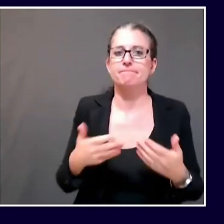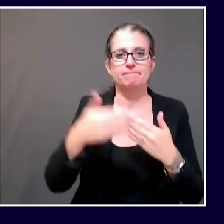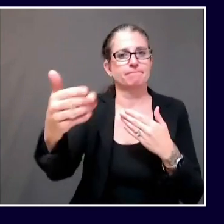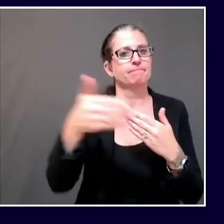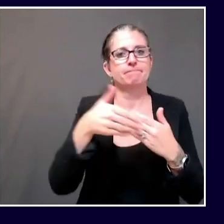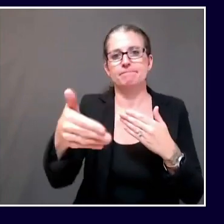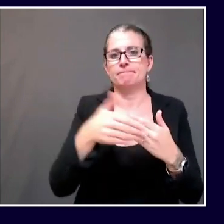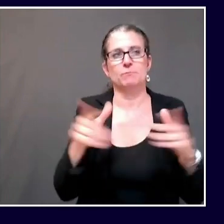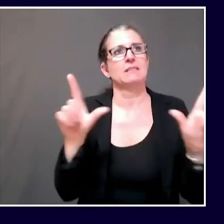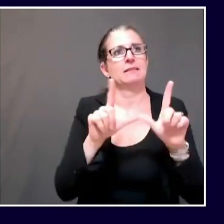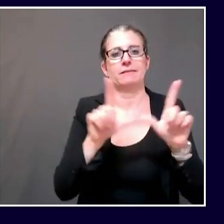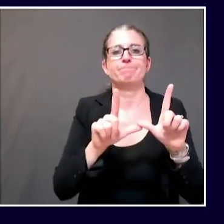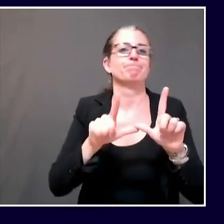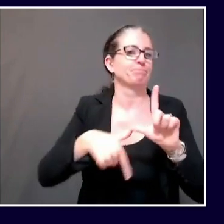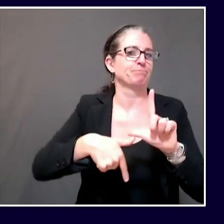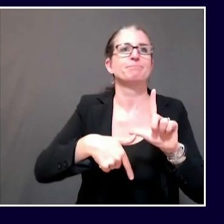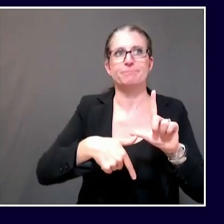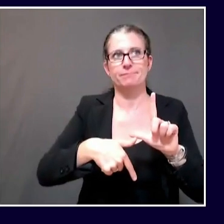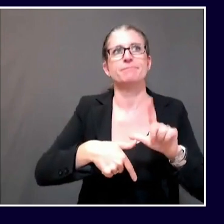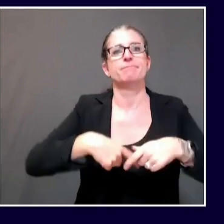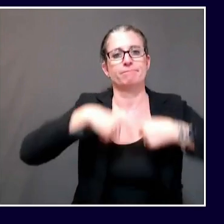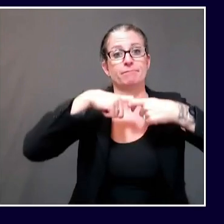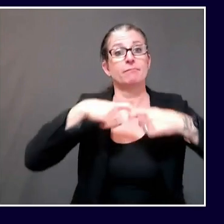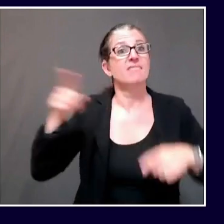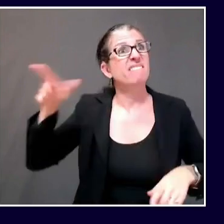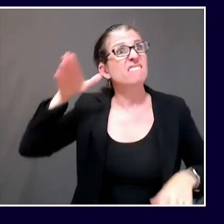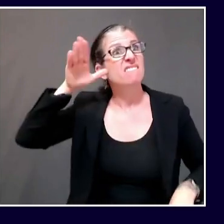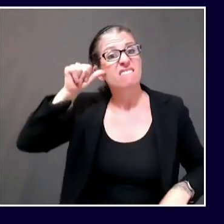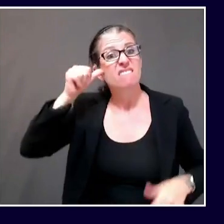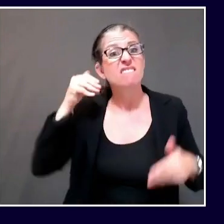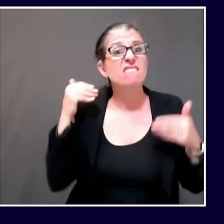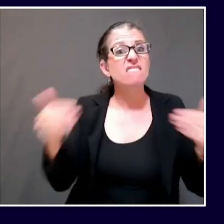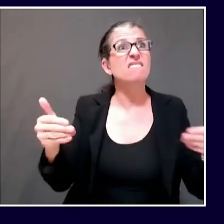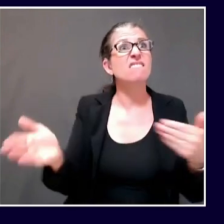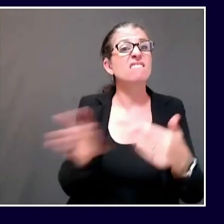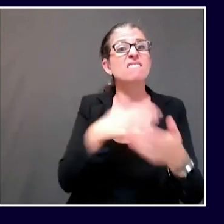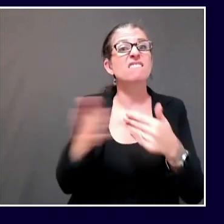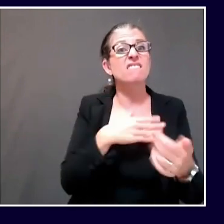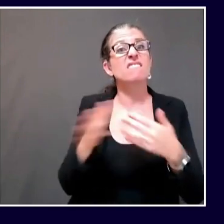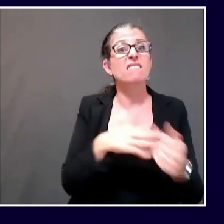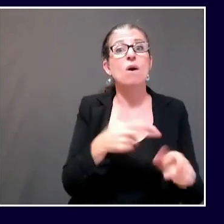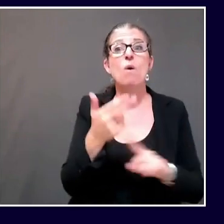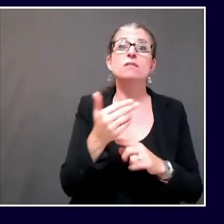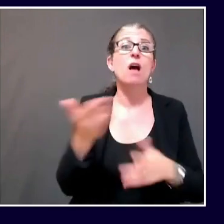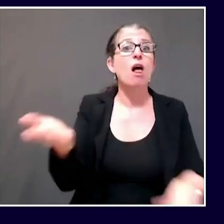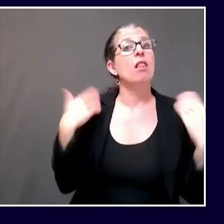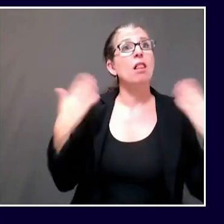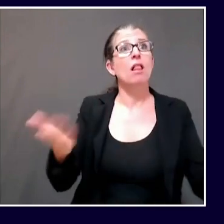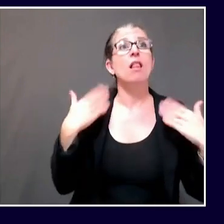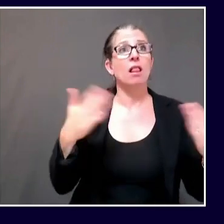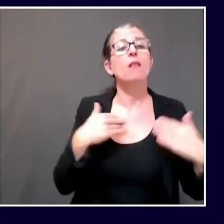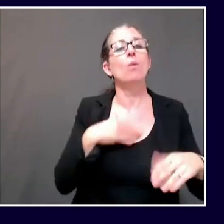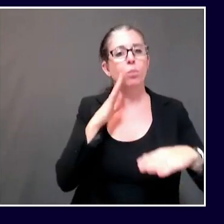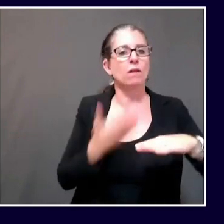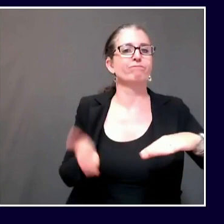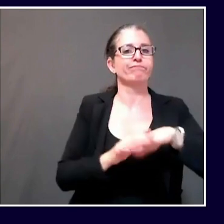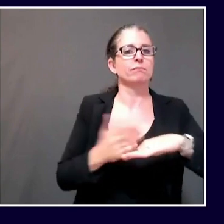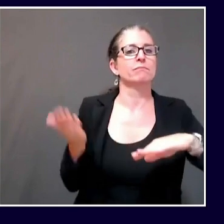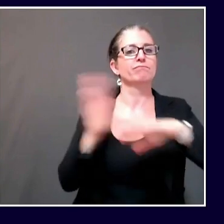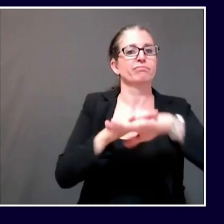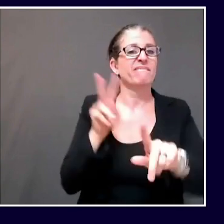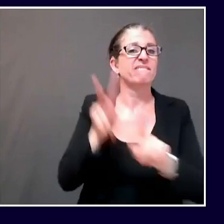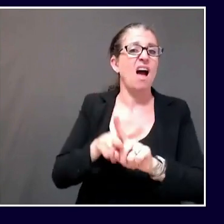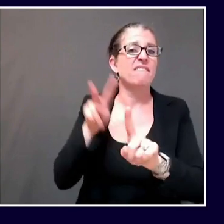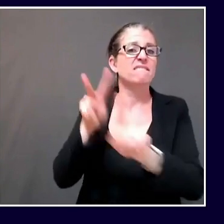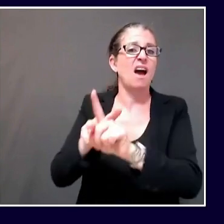suspension, there are fines associated with it. I know we are working with the Big Moose Inn to bring them into compliance because the goal of all of our public